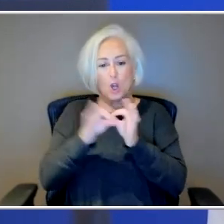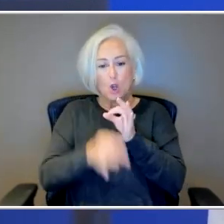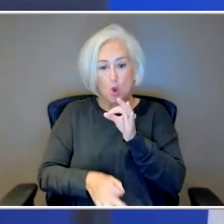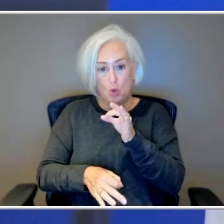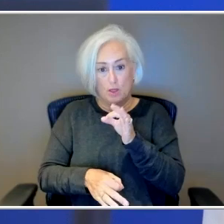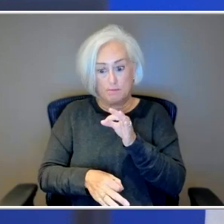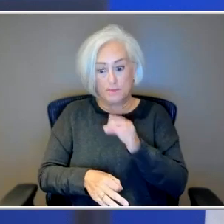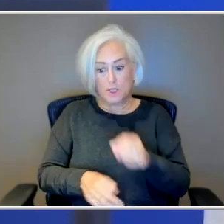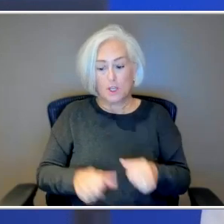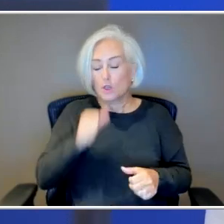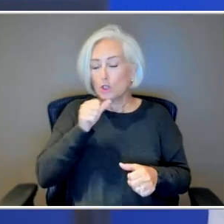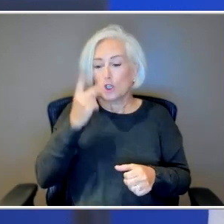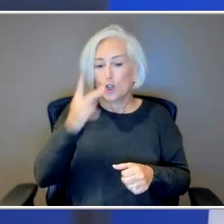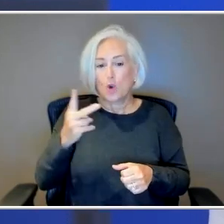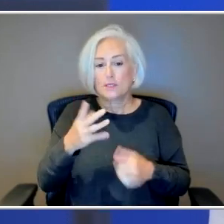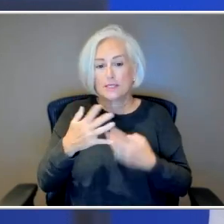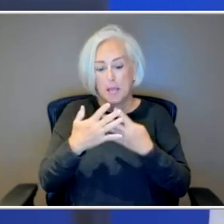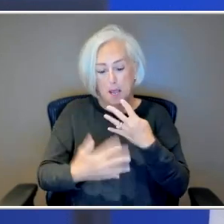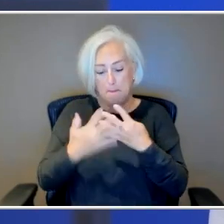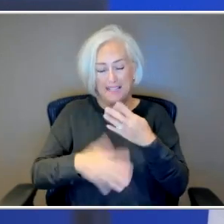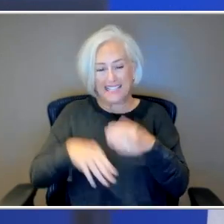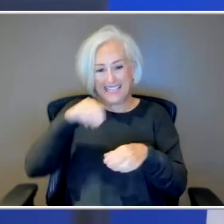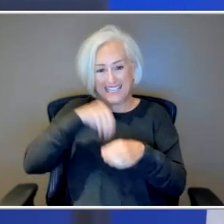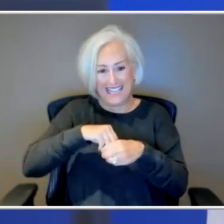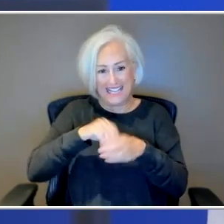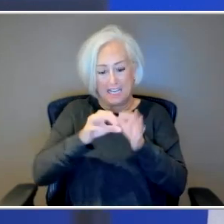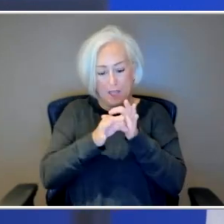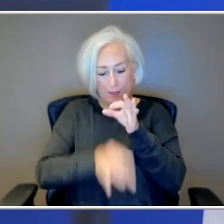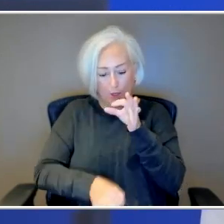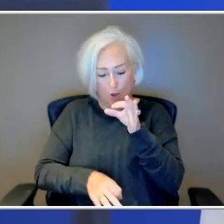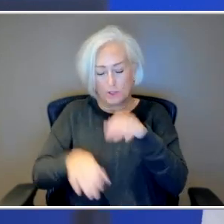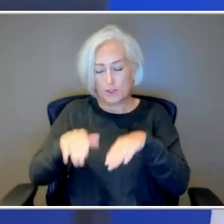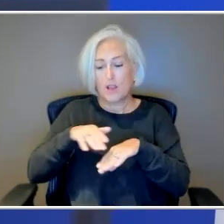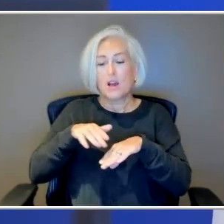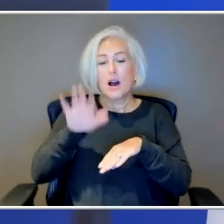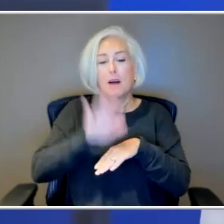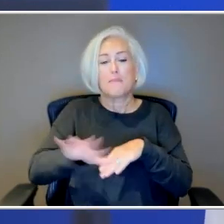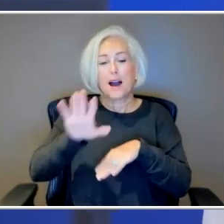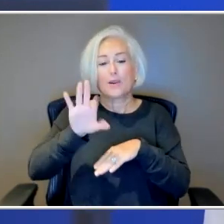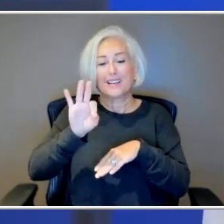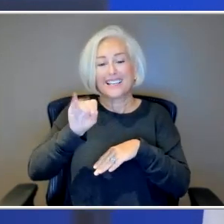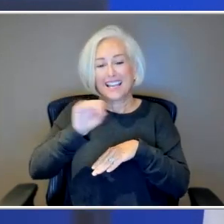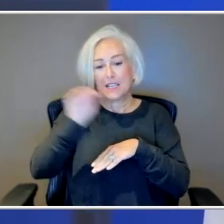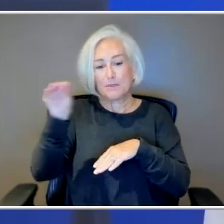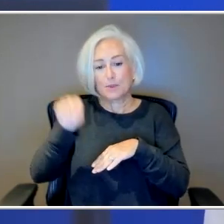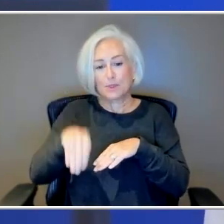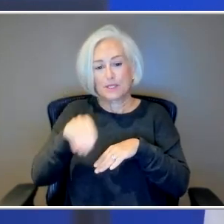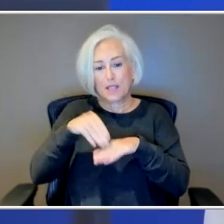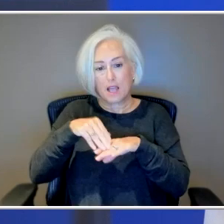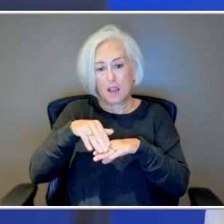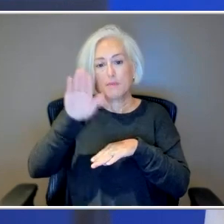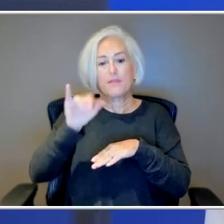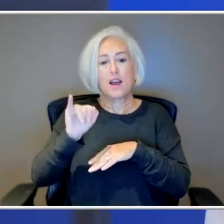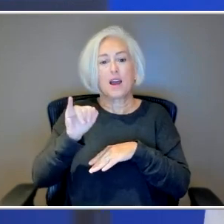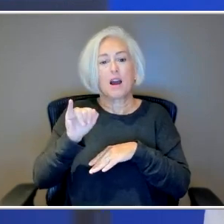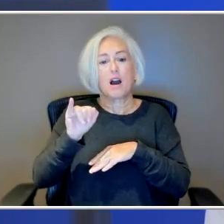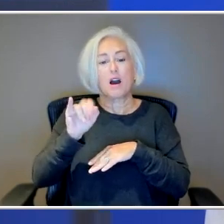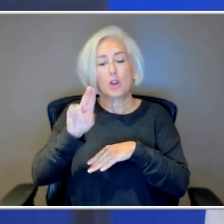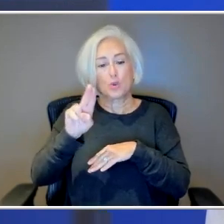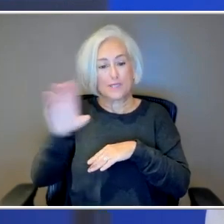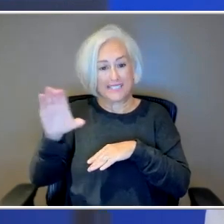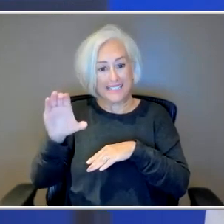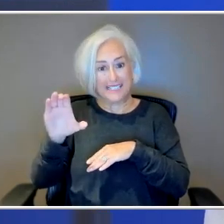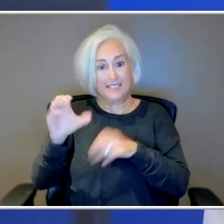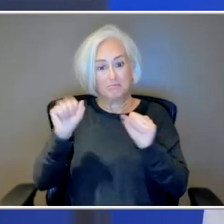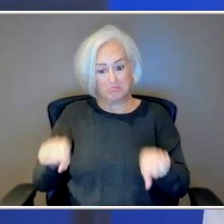Rectal bleeding, as I said, actually about over 90% of patients with ulcerative colitis can have rectal bleeding. With IBS or irritable bowel syndrome, you do not see